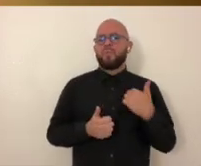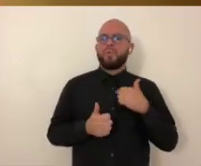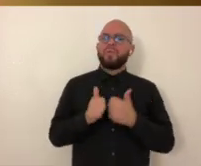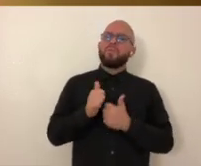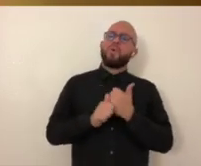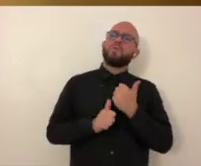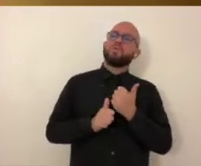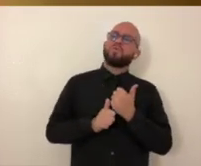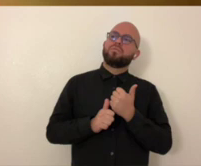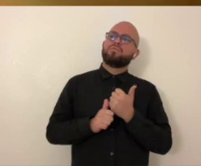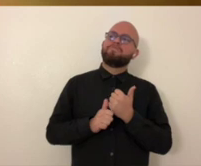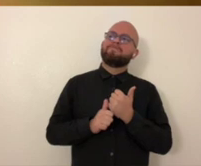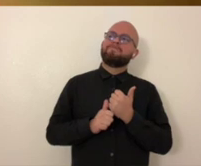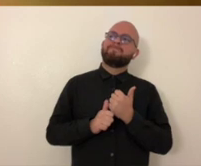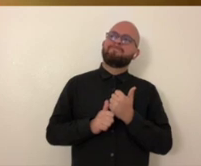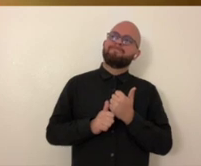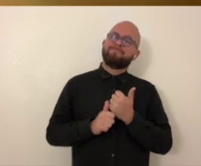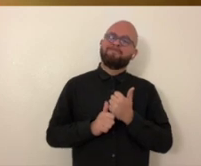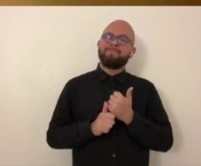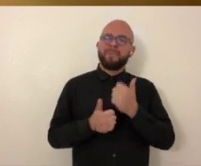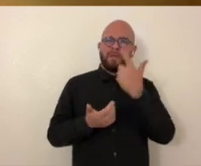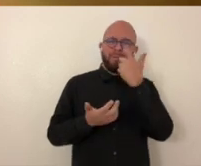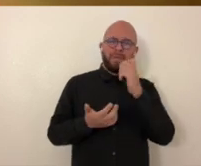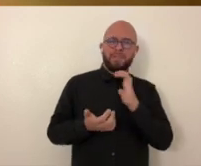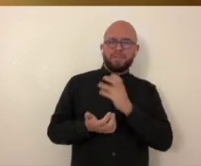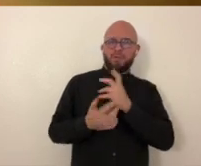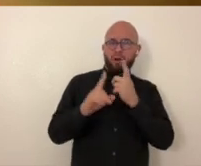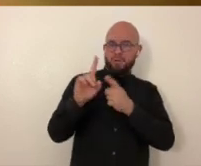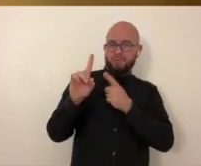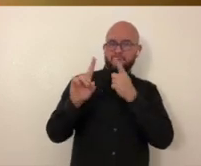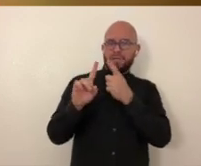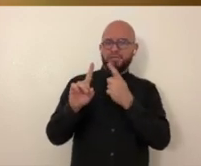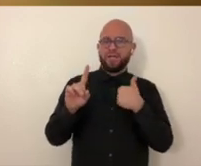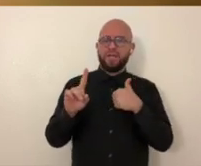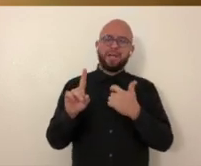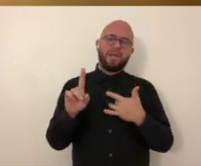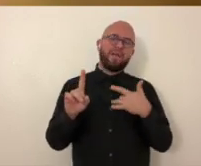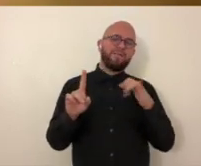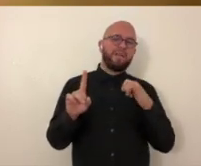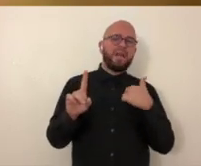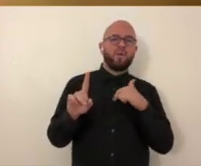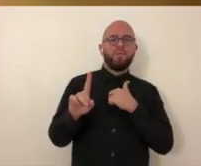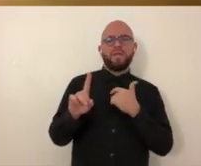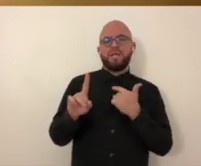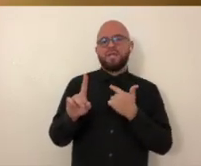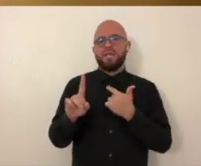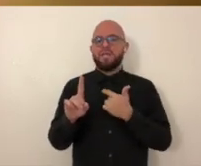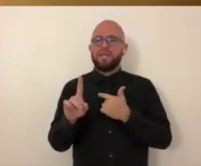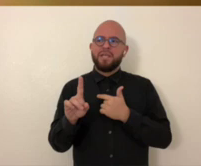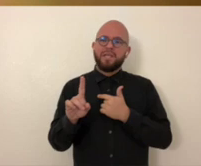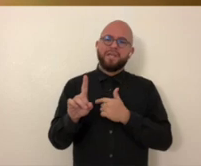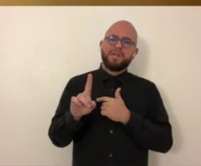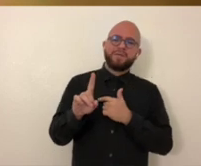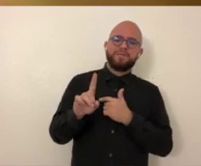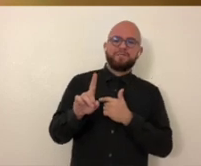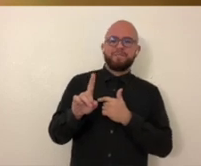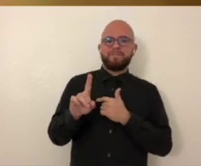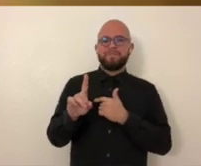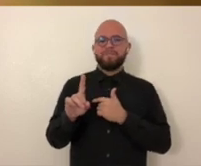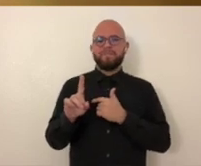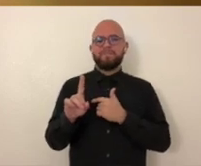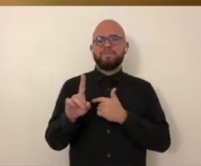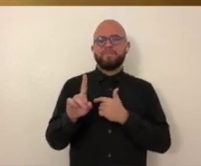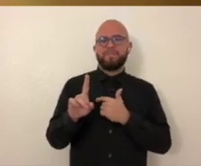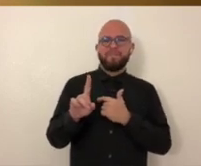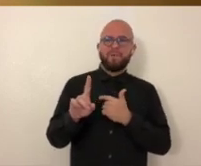We're definitely the most Because of our conditions, I feel